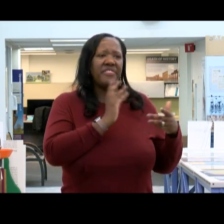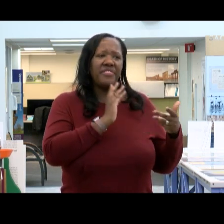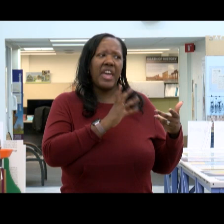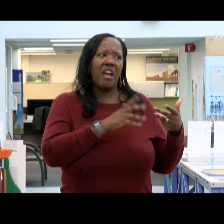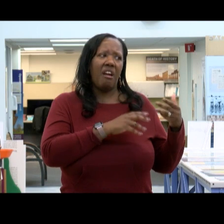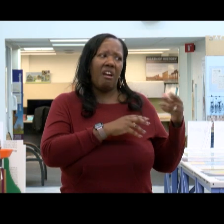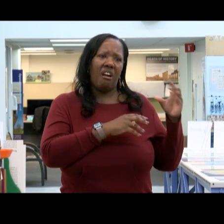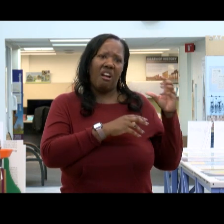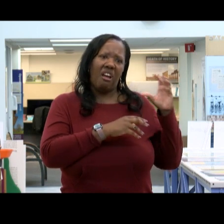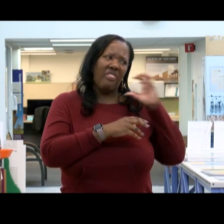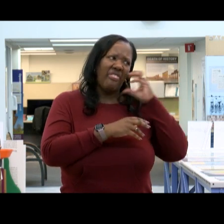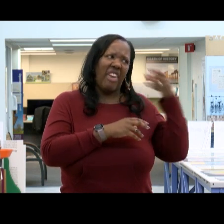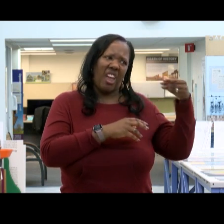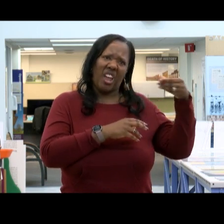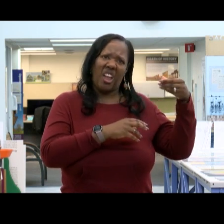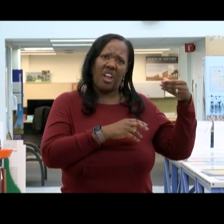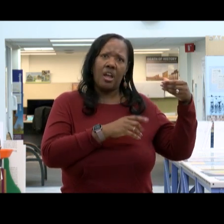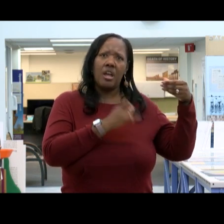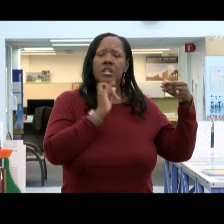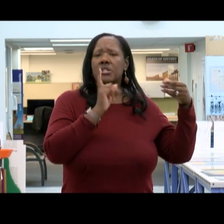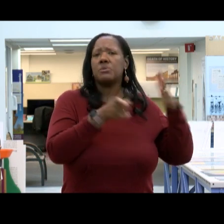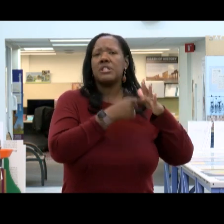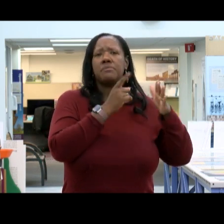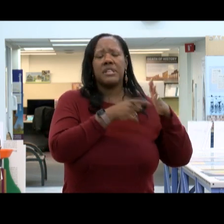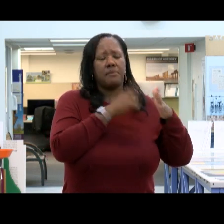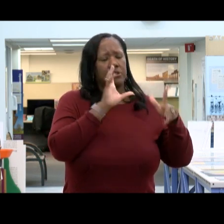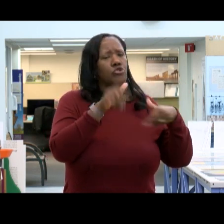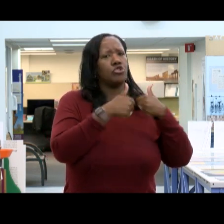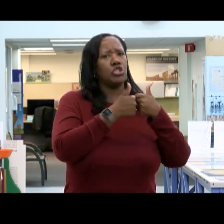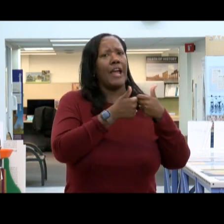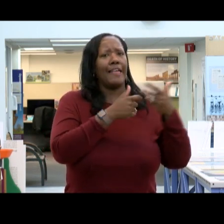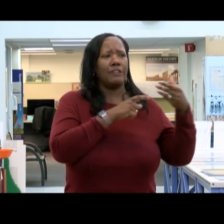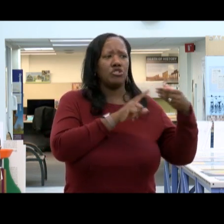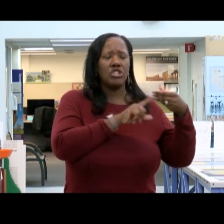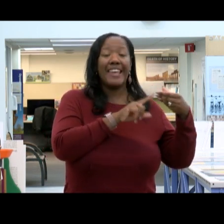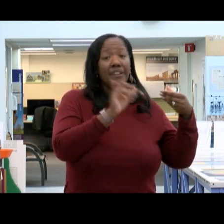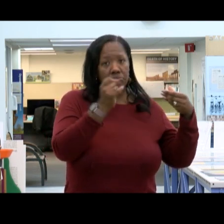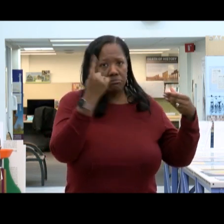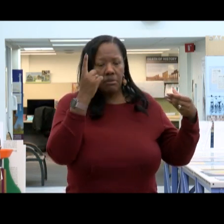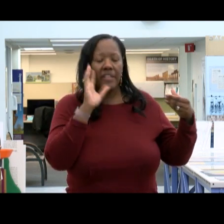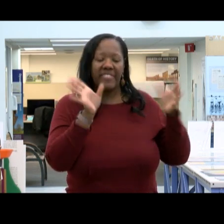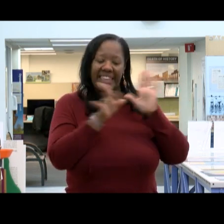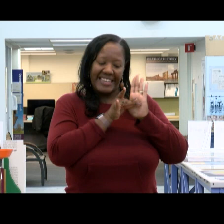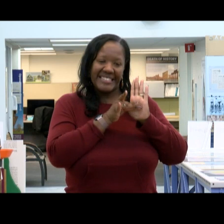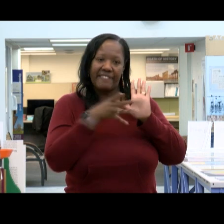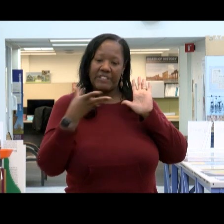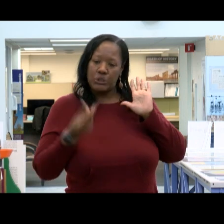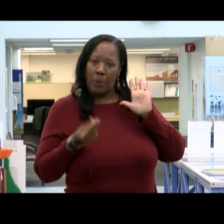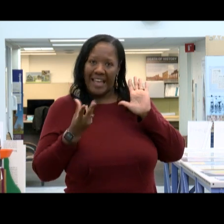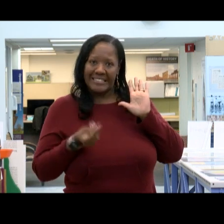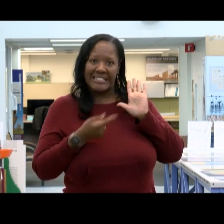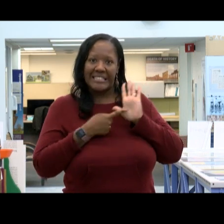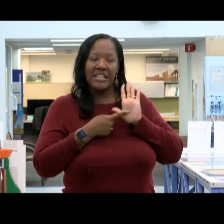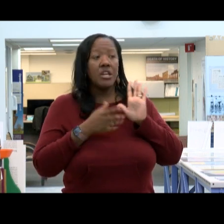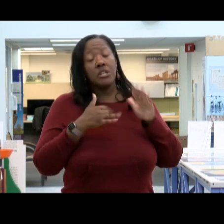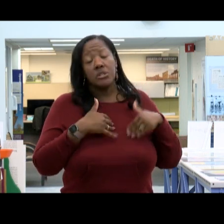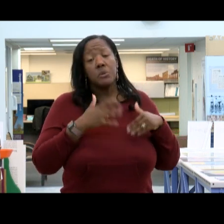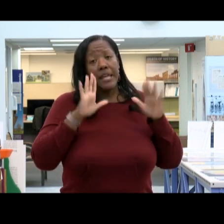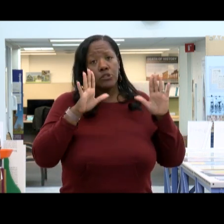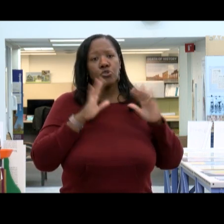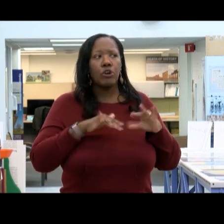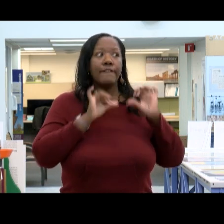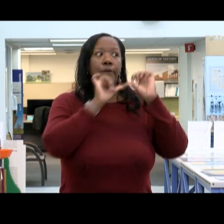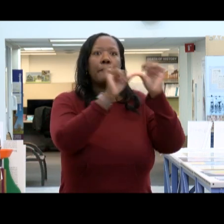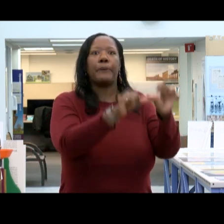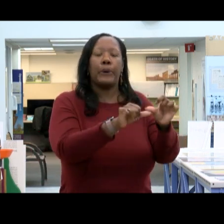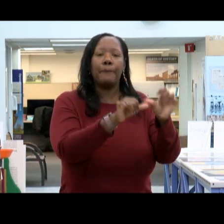paper, so they are a challenge to handle. It's also a wet adhesive, and while that's great for a permanent exhibit,